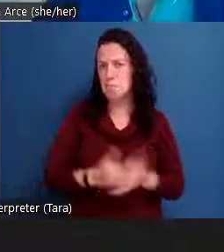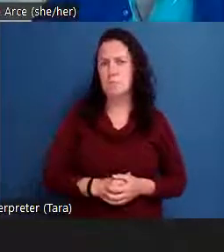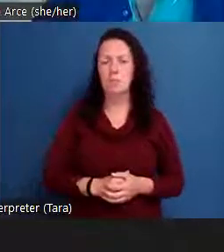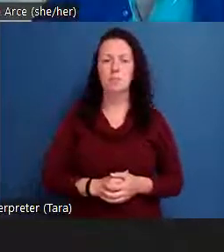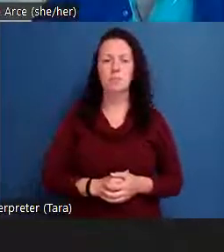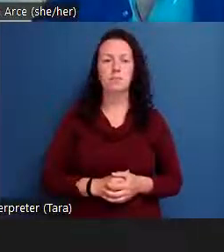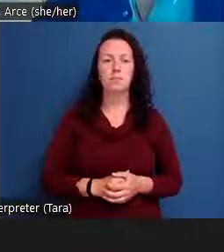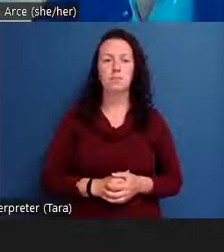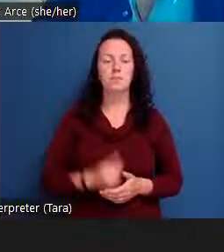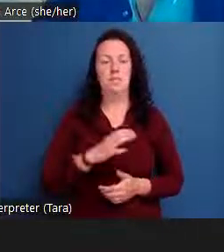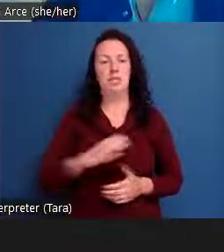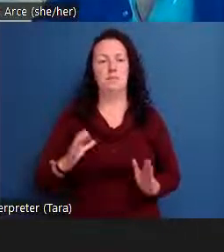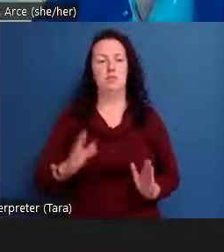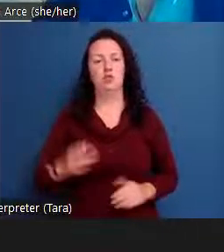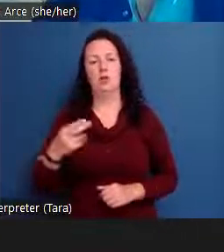Commissioner Handelman?